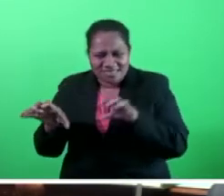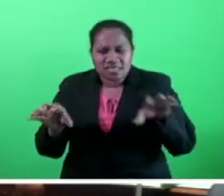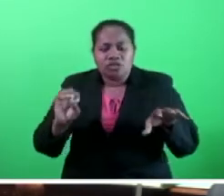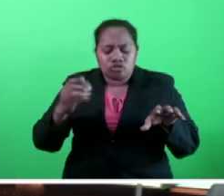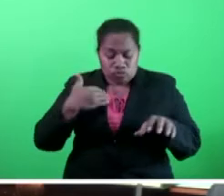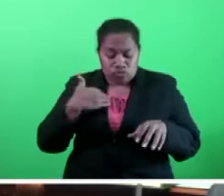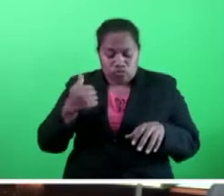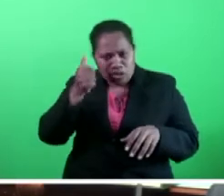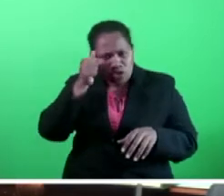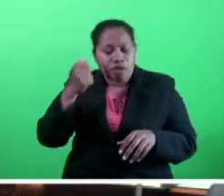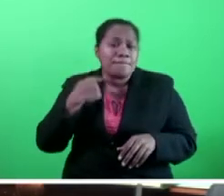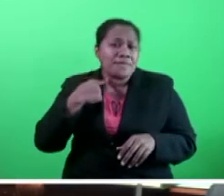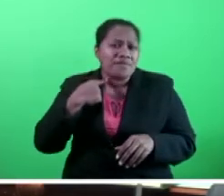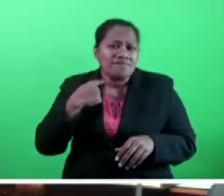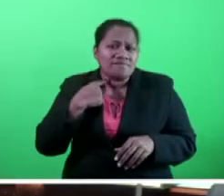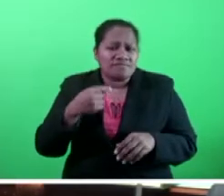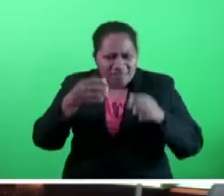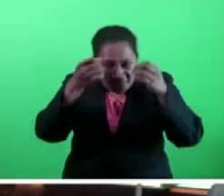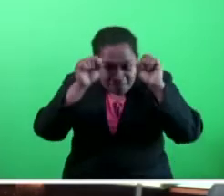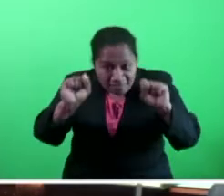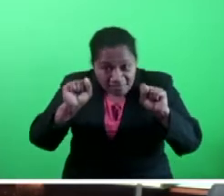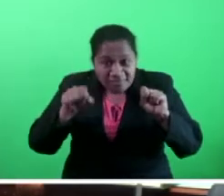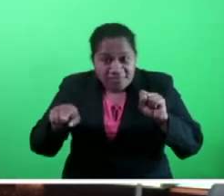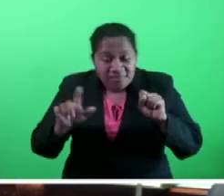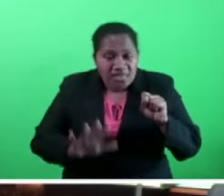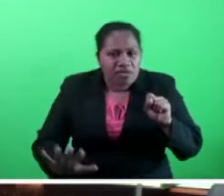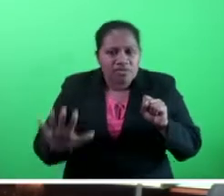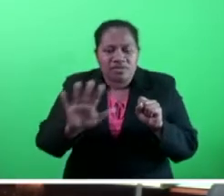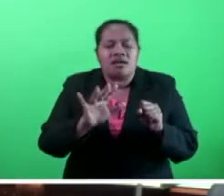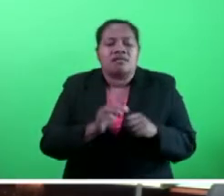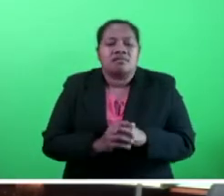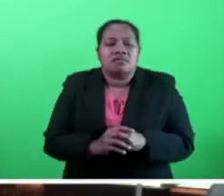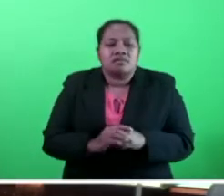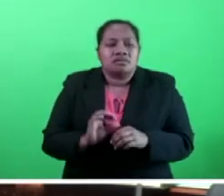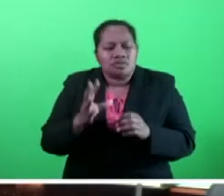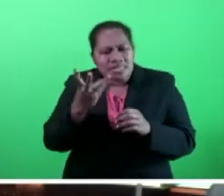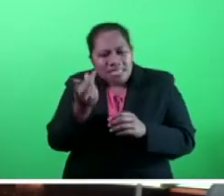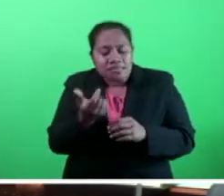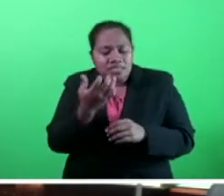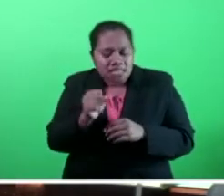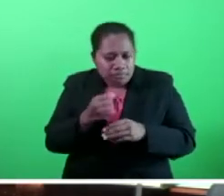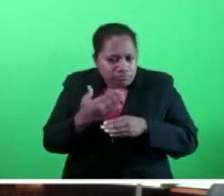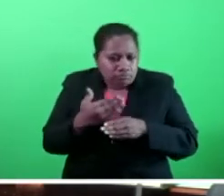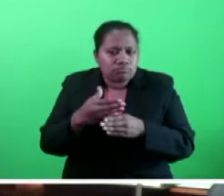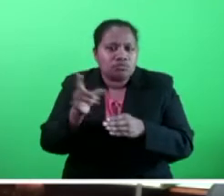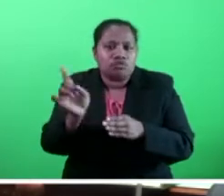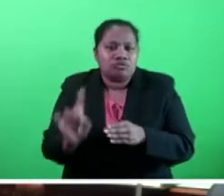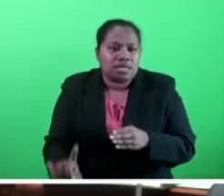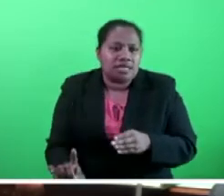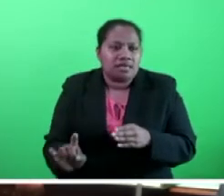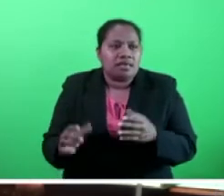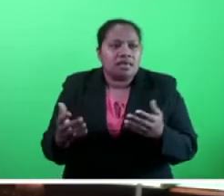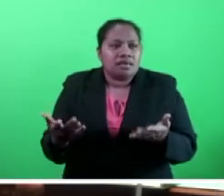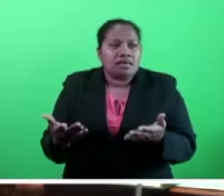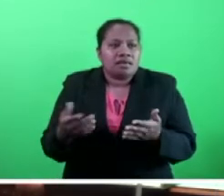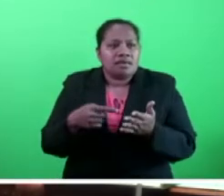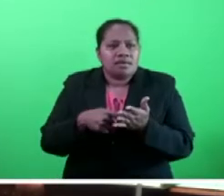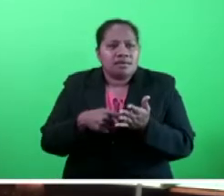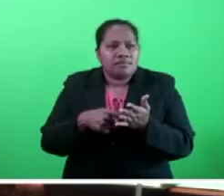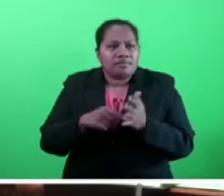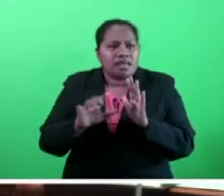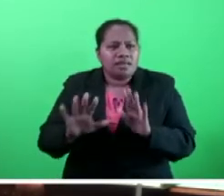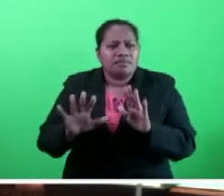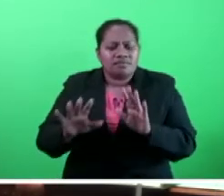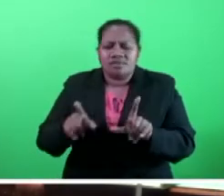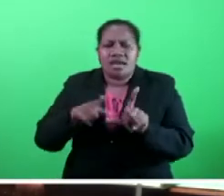area in the past like Verata, Ulisavo, and Yellowo, with some still operating today, such as the Tilialevu and Yangara.